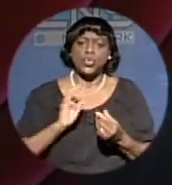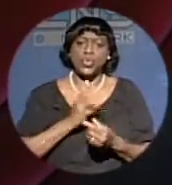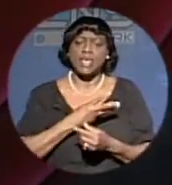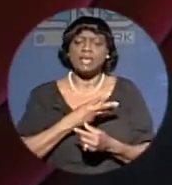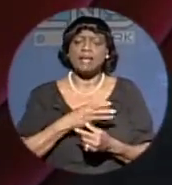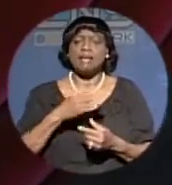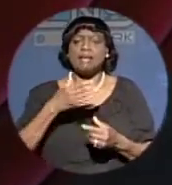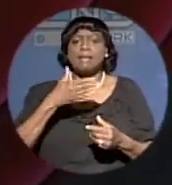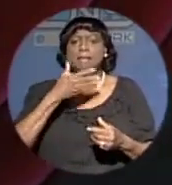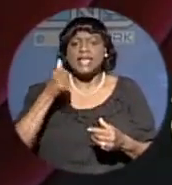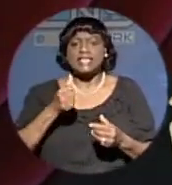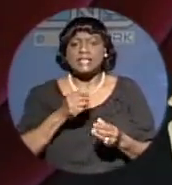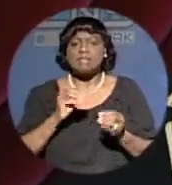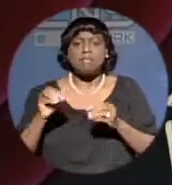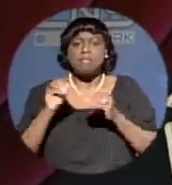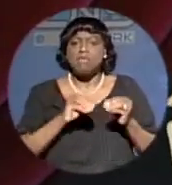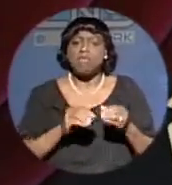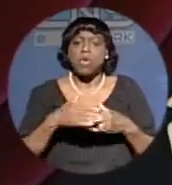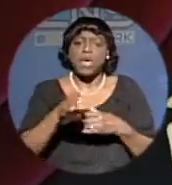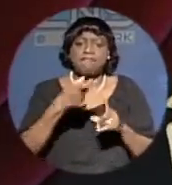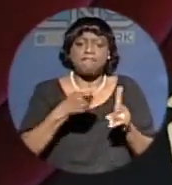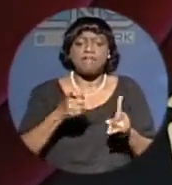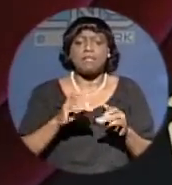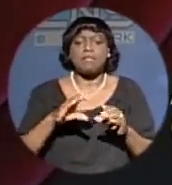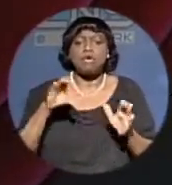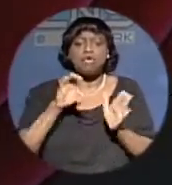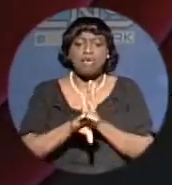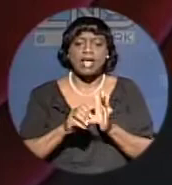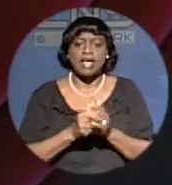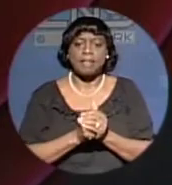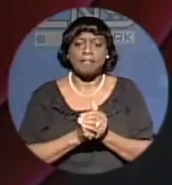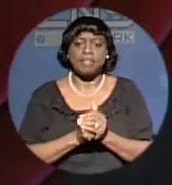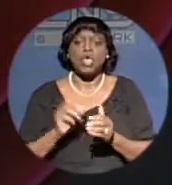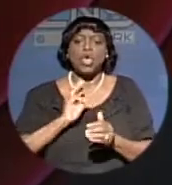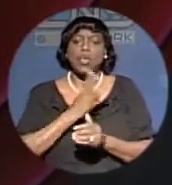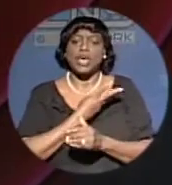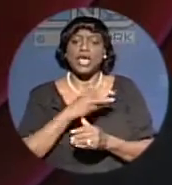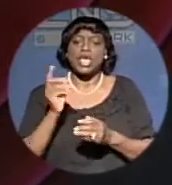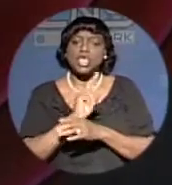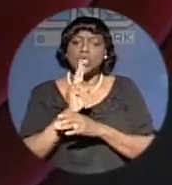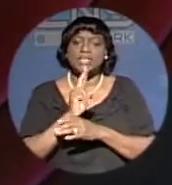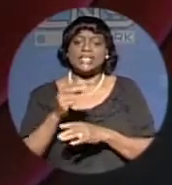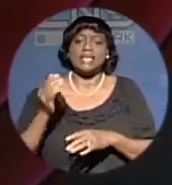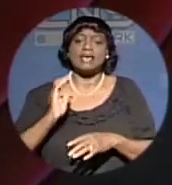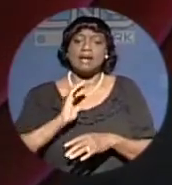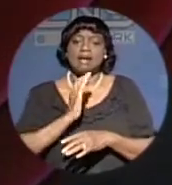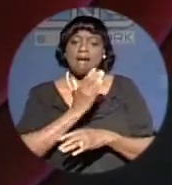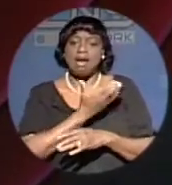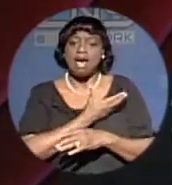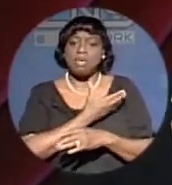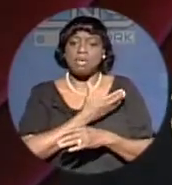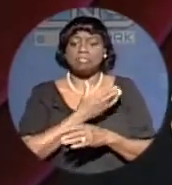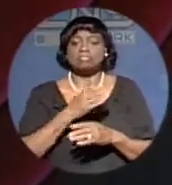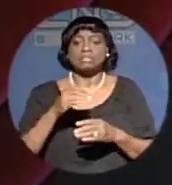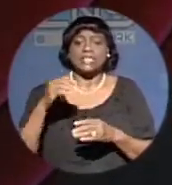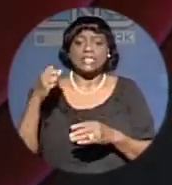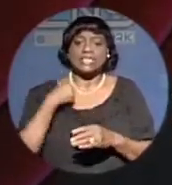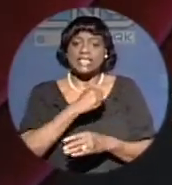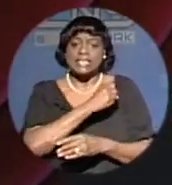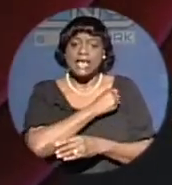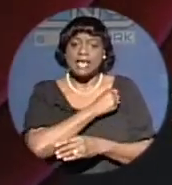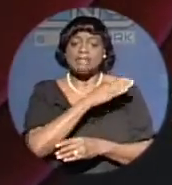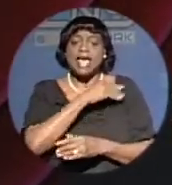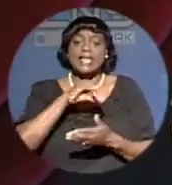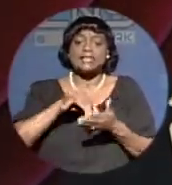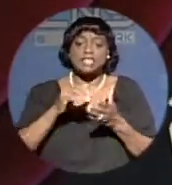deter criminals? So we're studying that from all different aspects. We're using our faculty resources, our students are involved in much of the research, and we're partnering